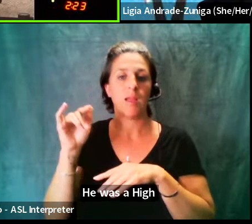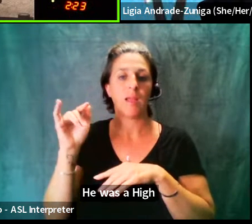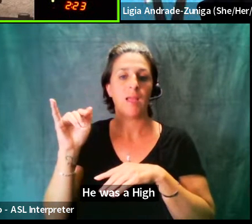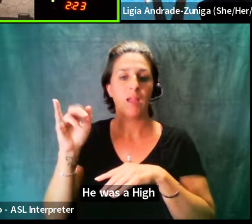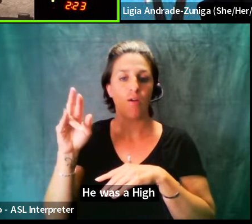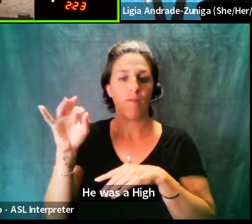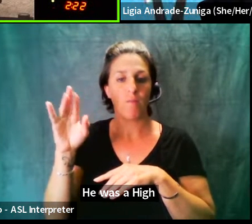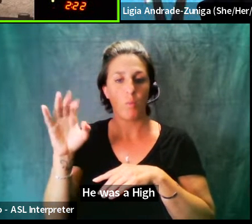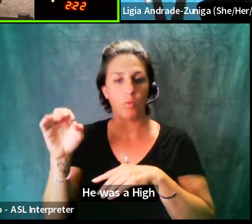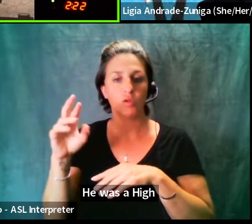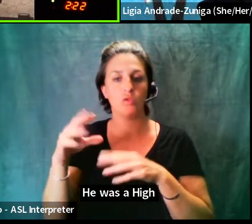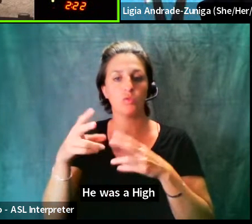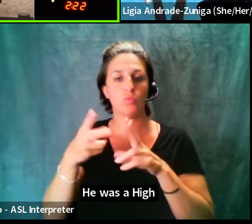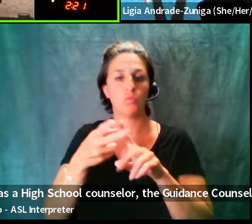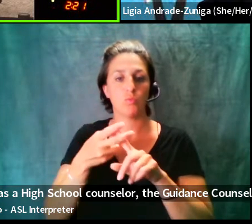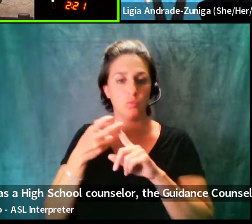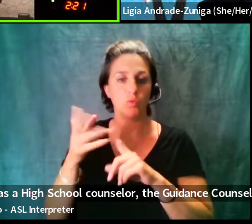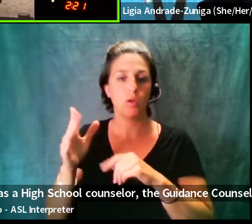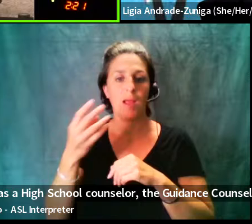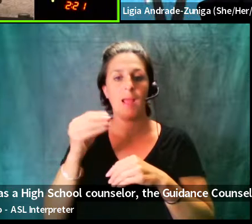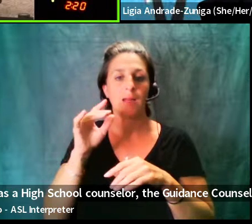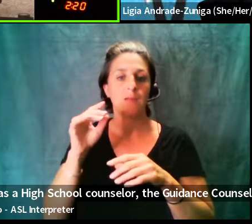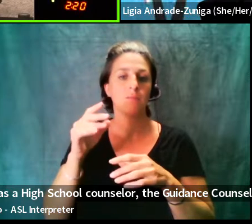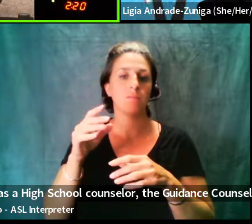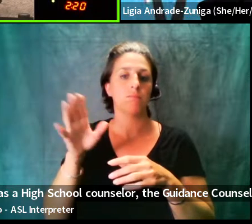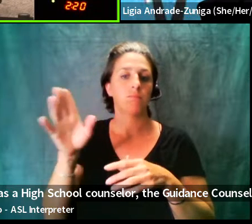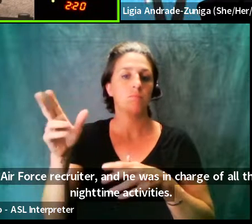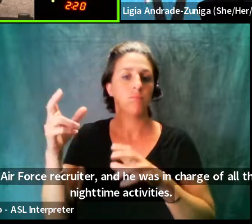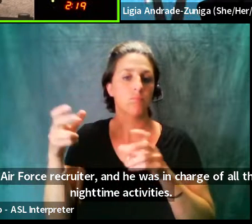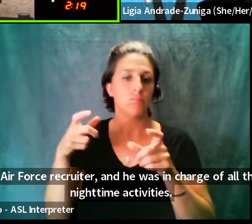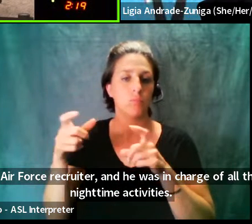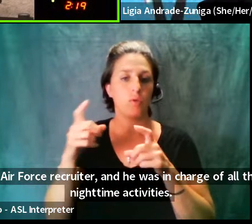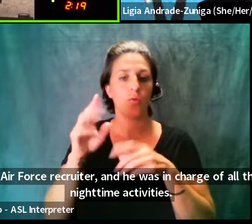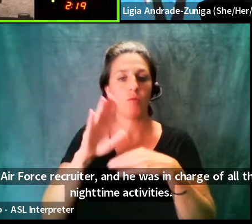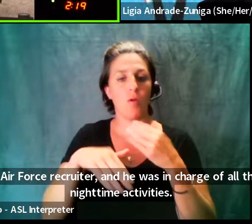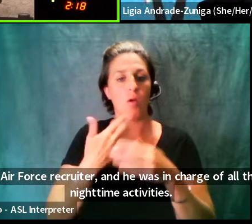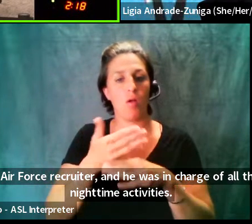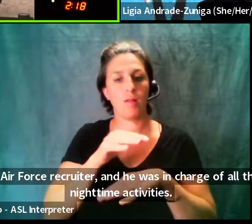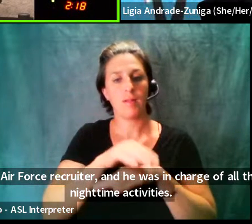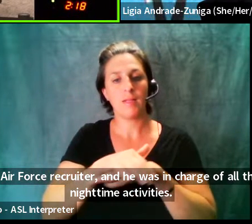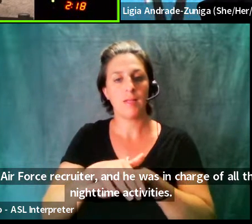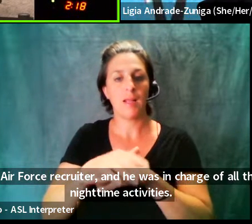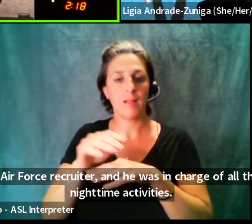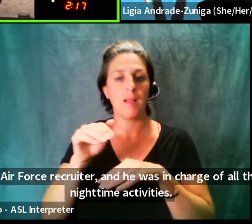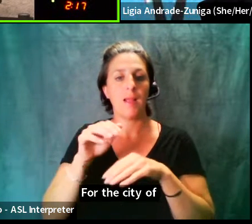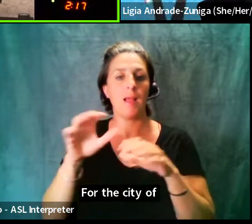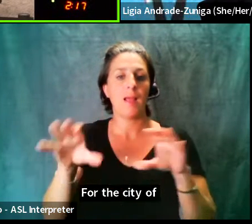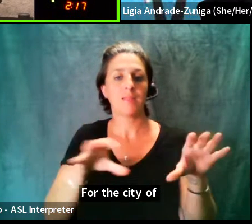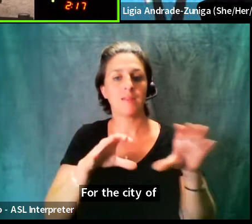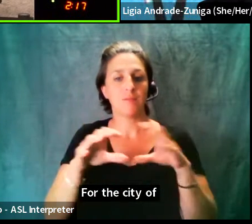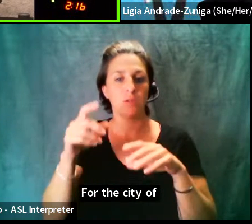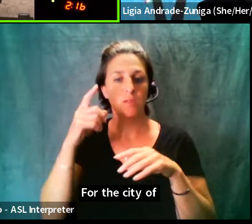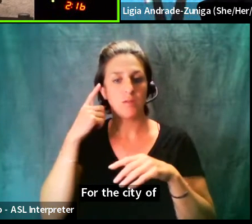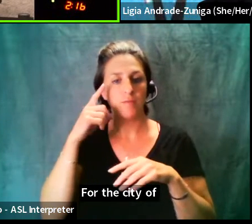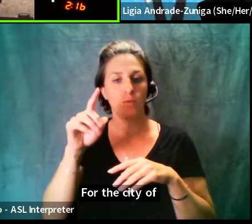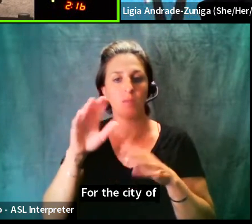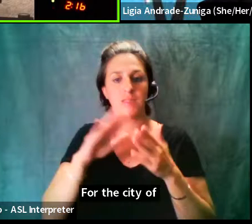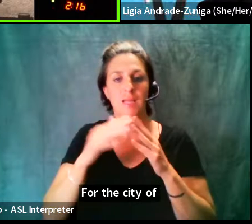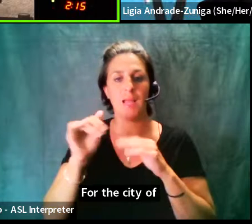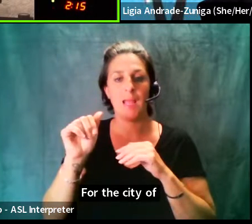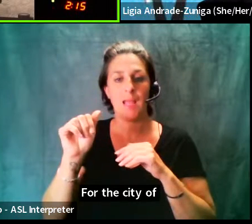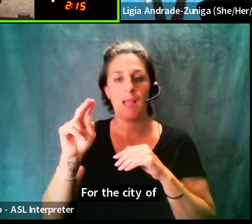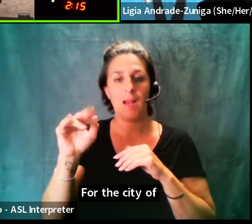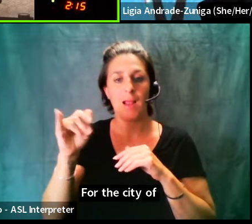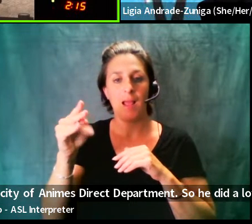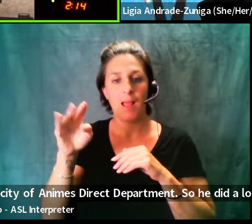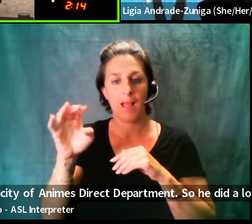in charge of all the nighttime activities for the city of Anaheim's Parks and Rec department. So he did a lot. Myself,